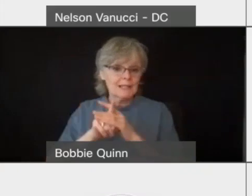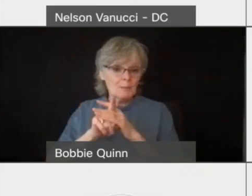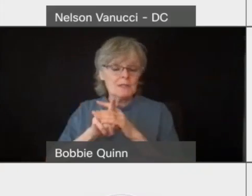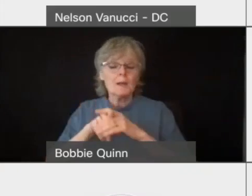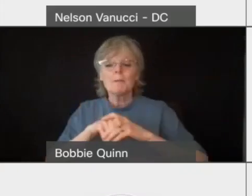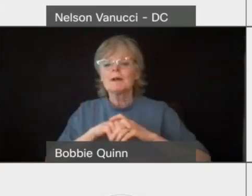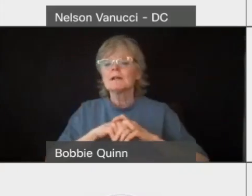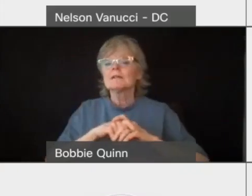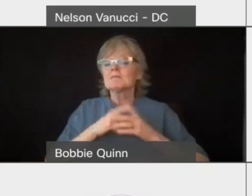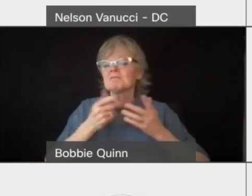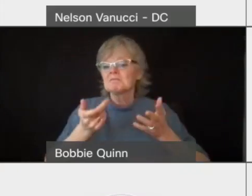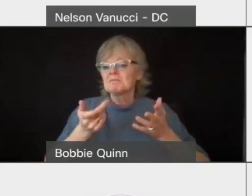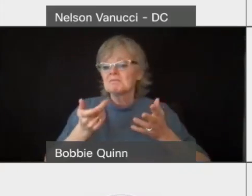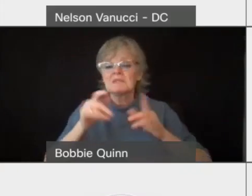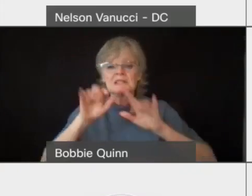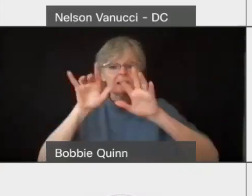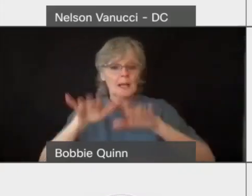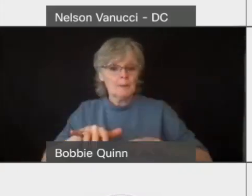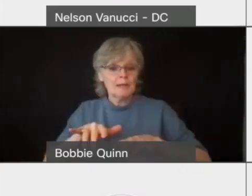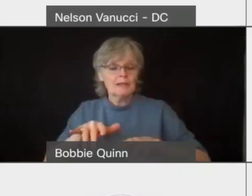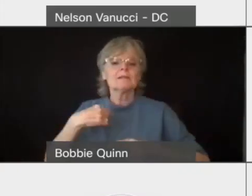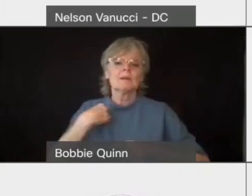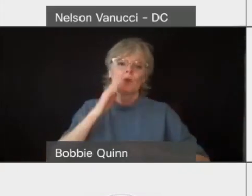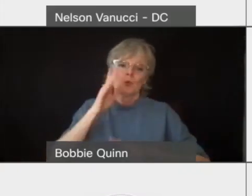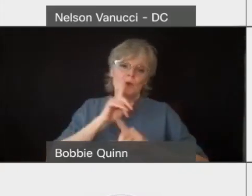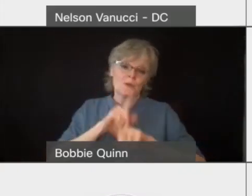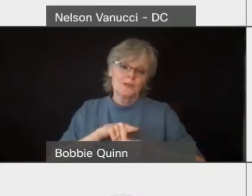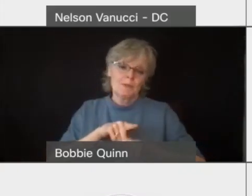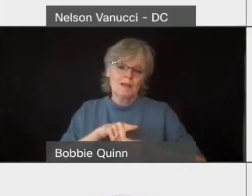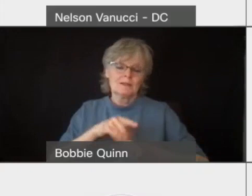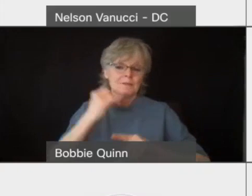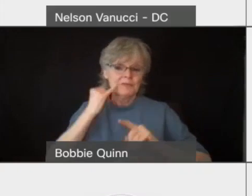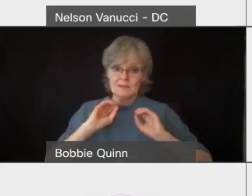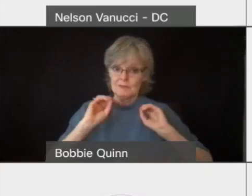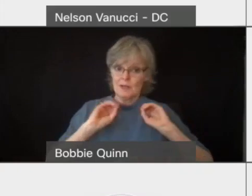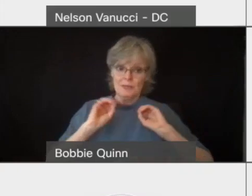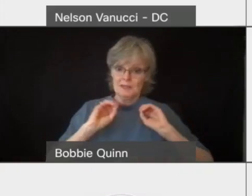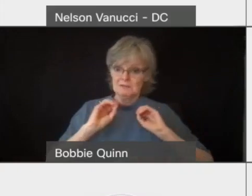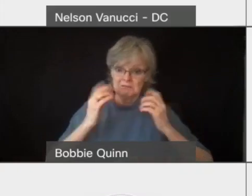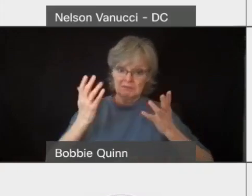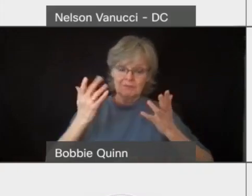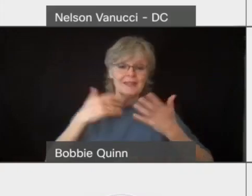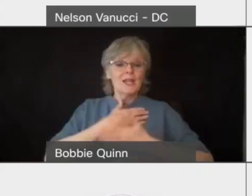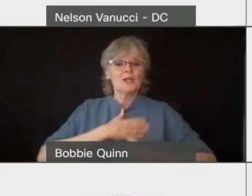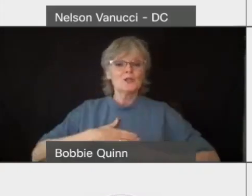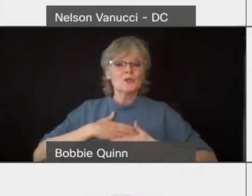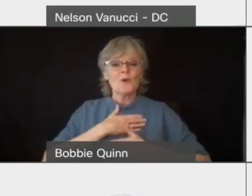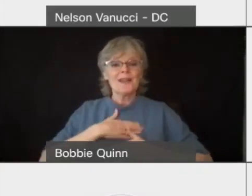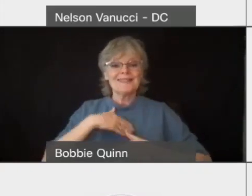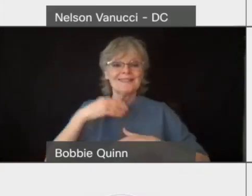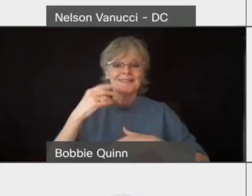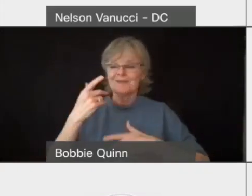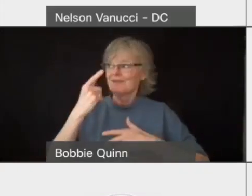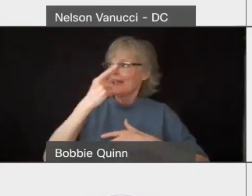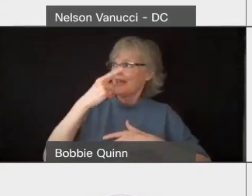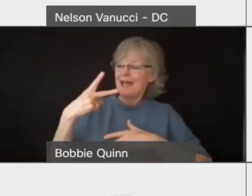ends, please type them in and we'll respond. Otherwise, enjoy at least half of what's supposed to be a